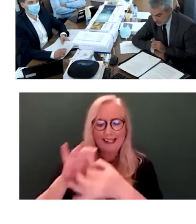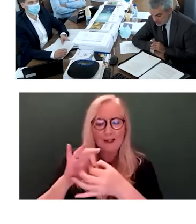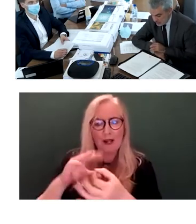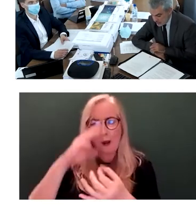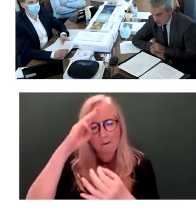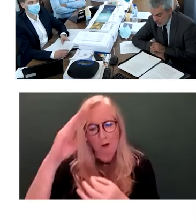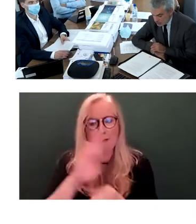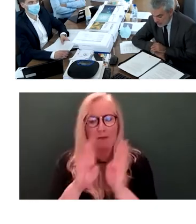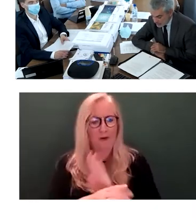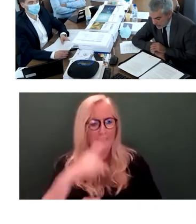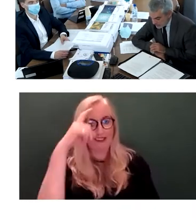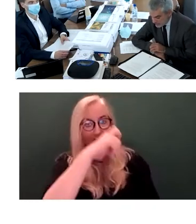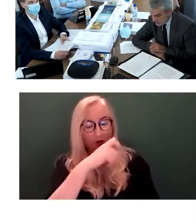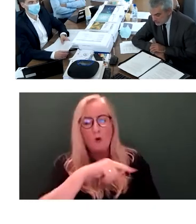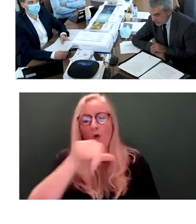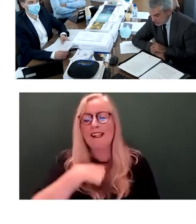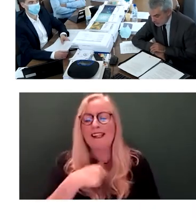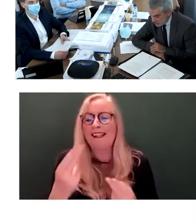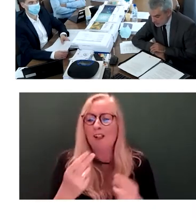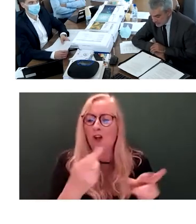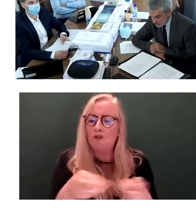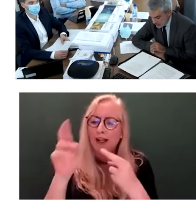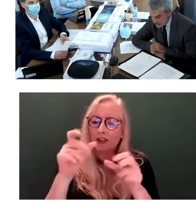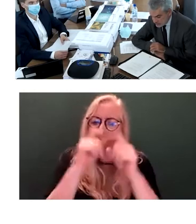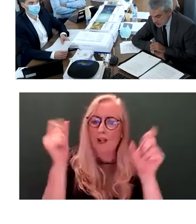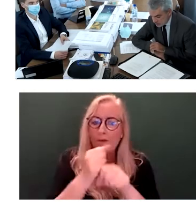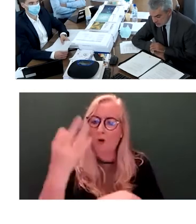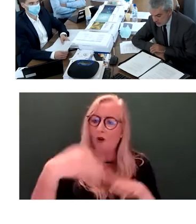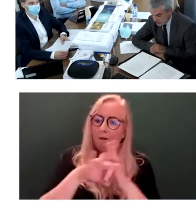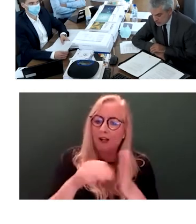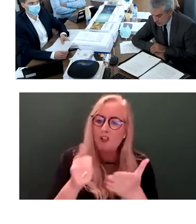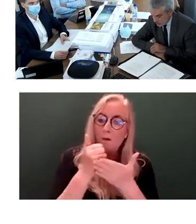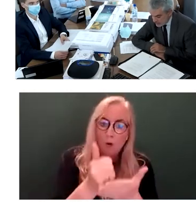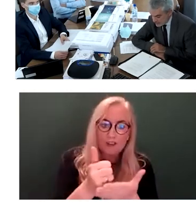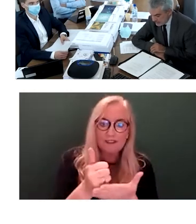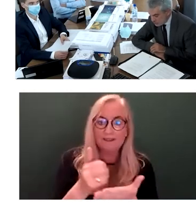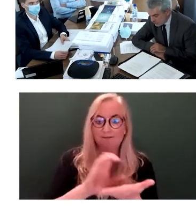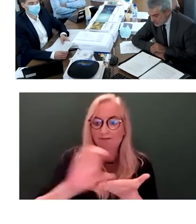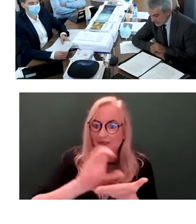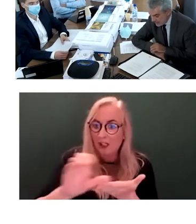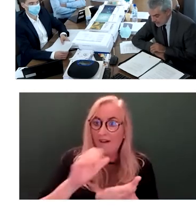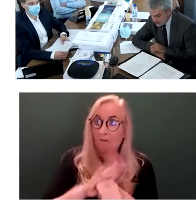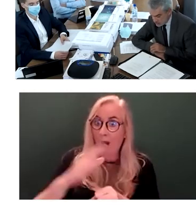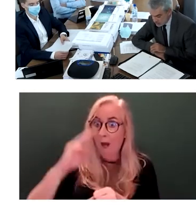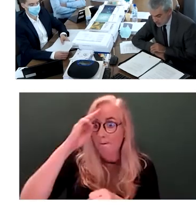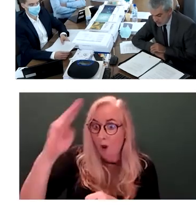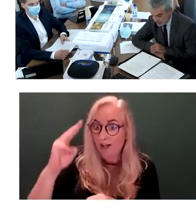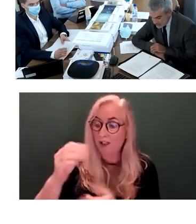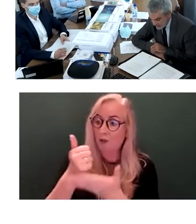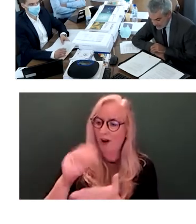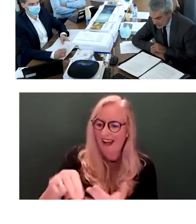be difficult. We need to raise awareness about government programs, subsidies and support, which employers and their workers can access